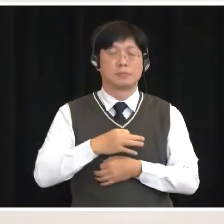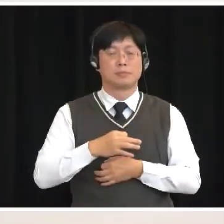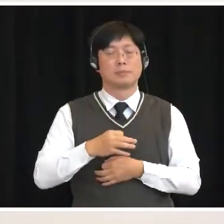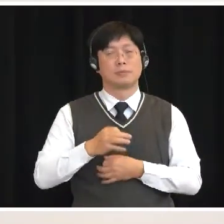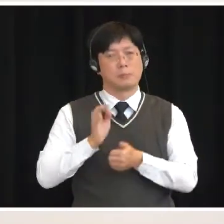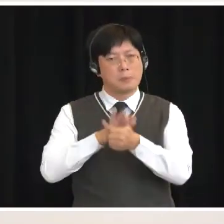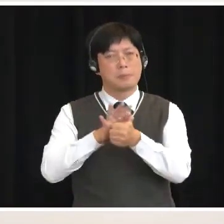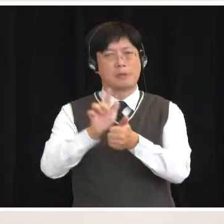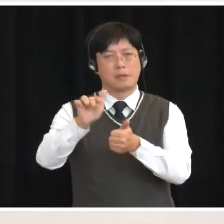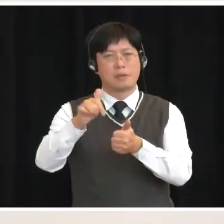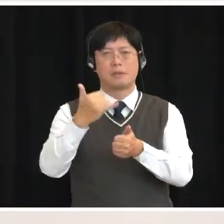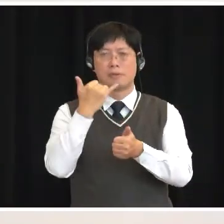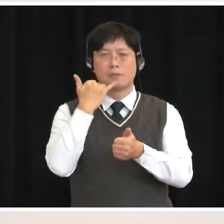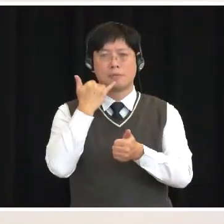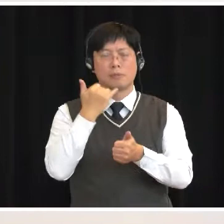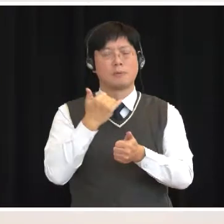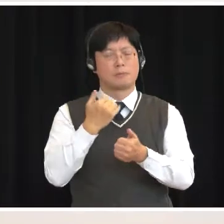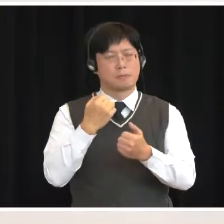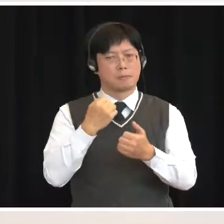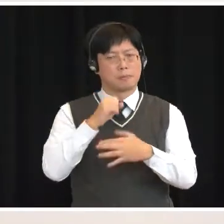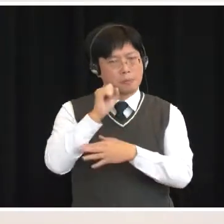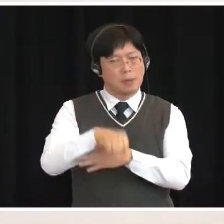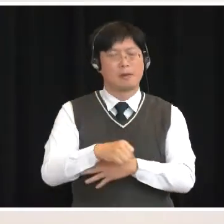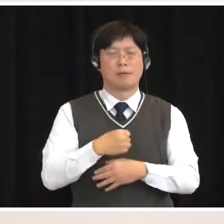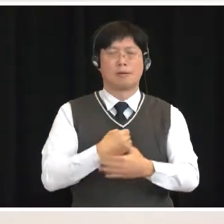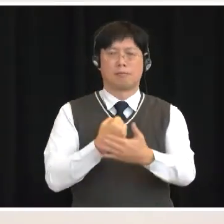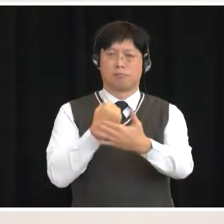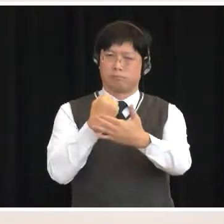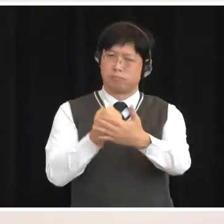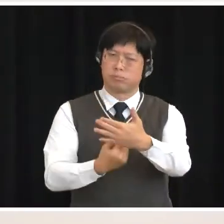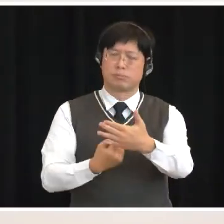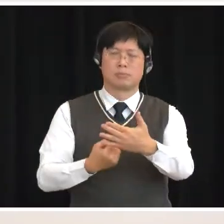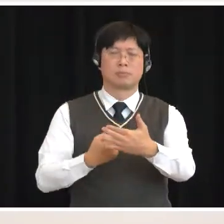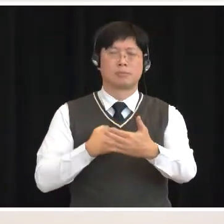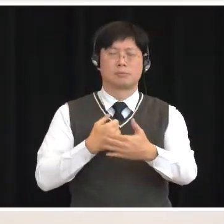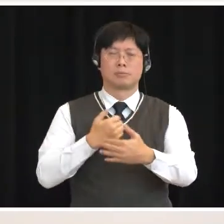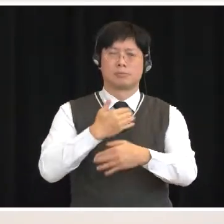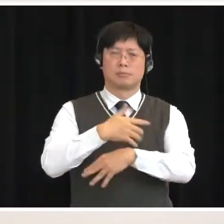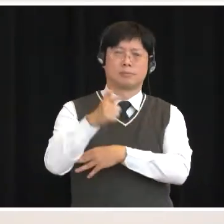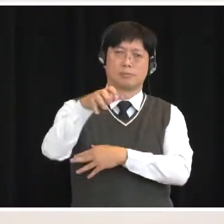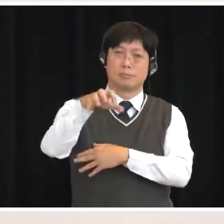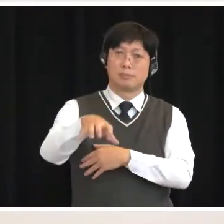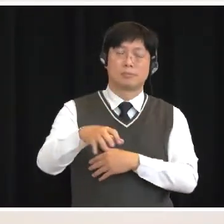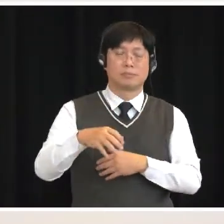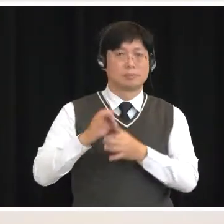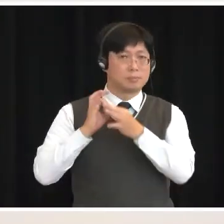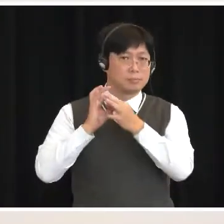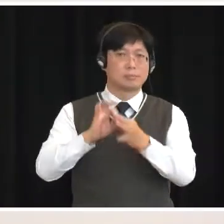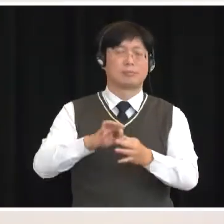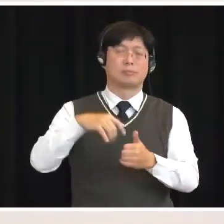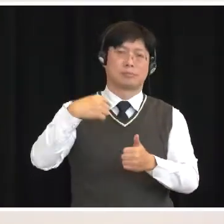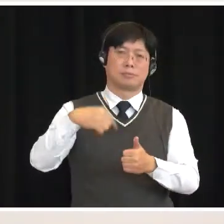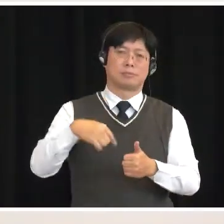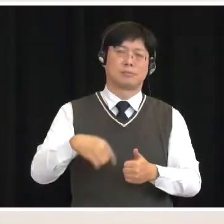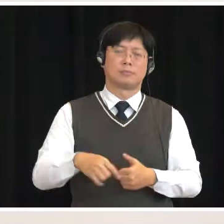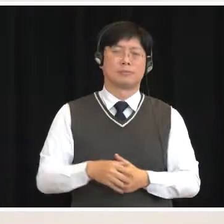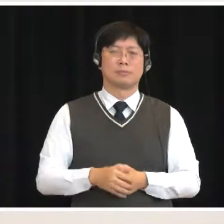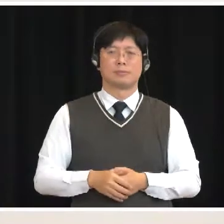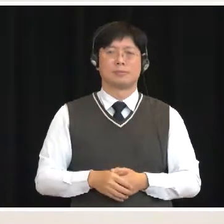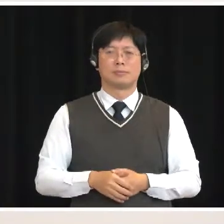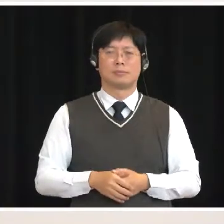But what is the actual program to close the gap between